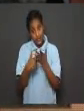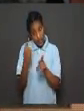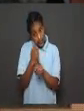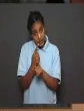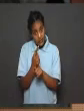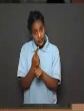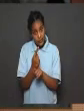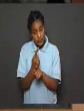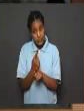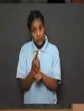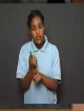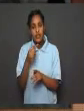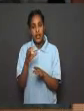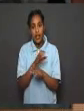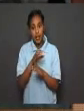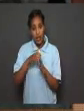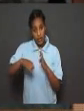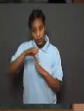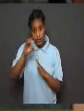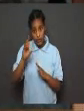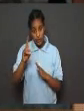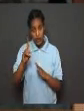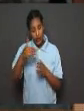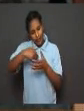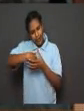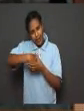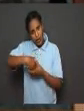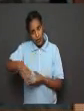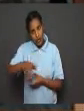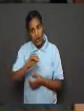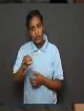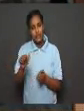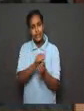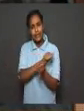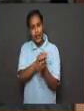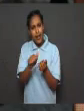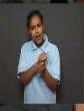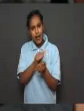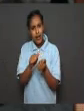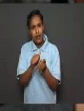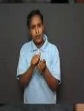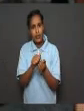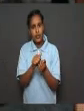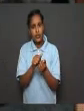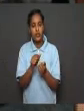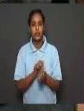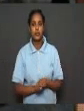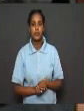happens, the electrolyte can leak out and damage the appliance it was in.